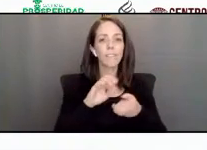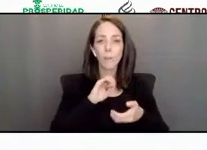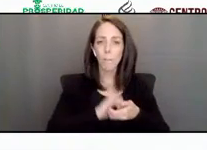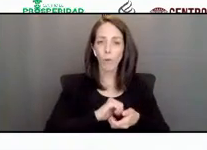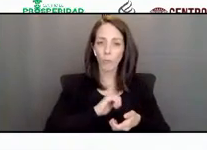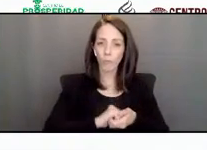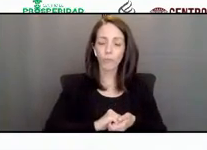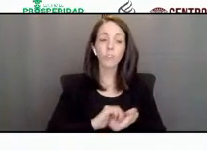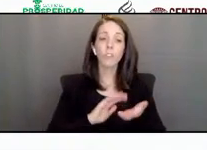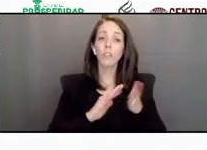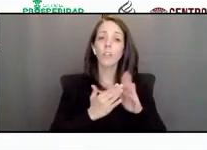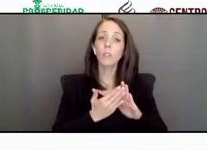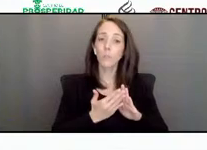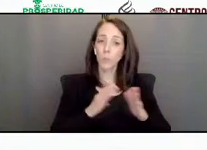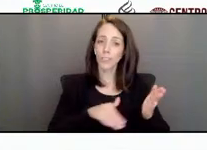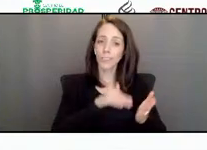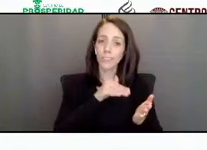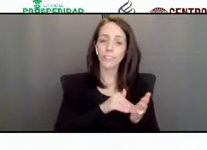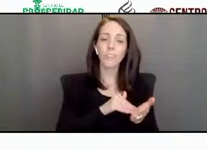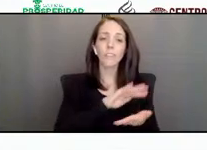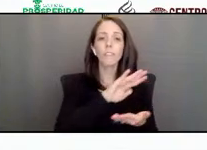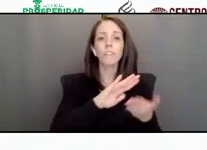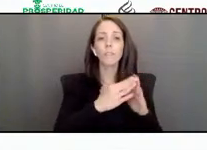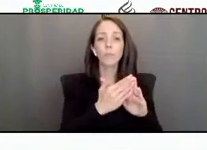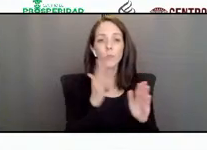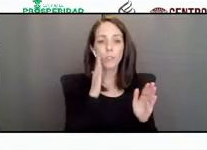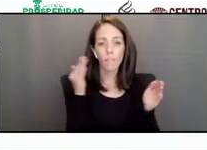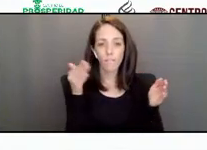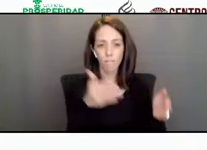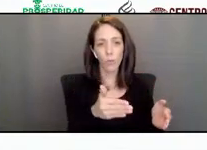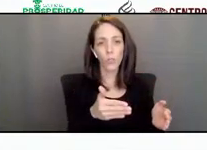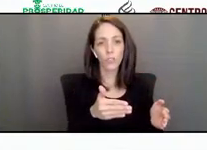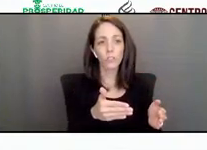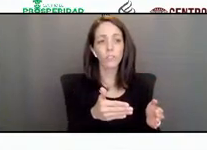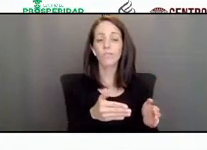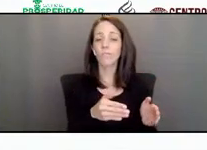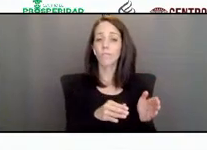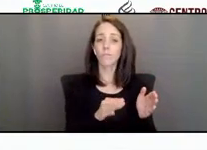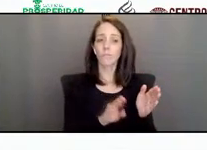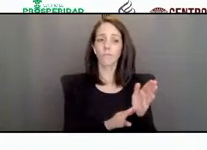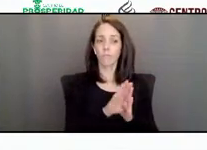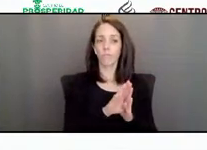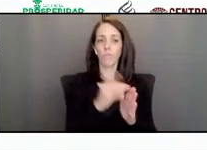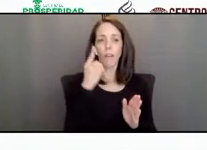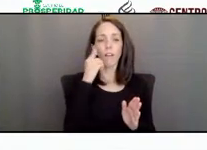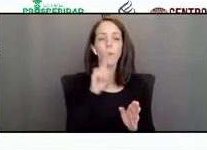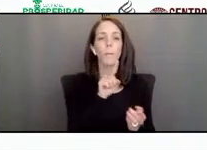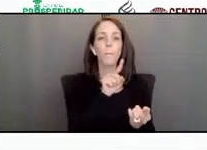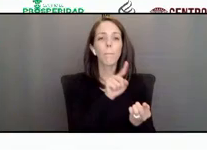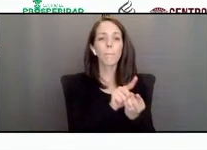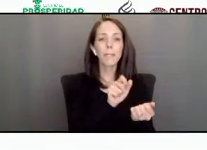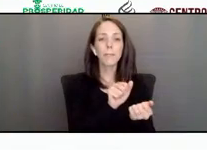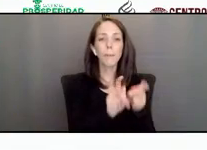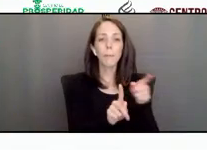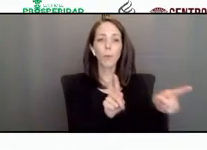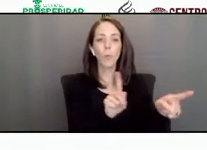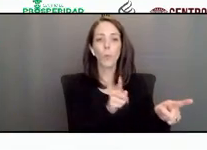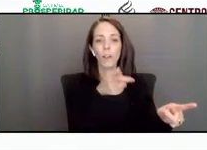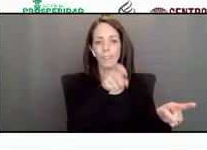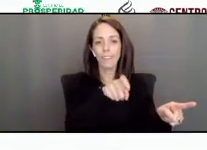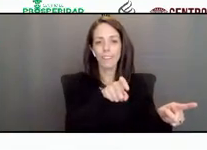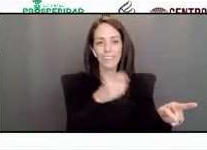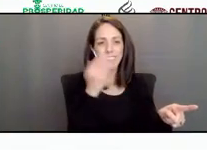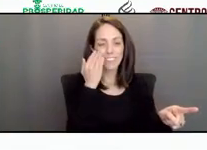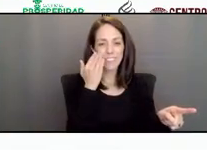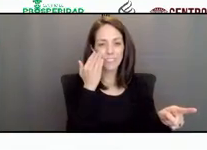and community-focused. They are intentionally designed to meet people where they are in the language that they prefer, free of many of the structural barriers that